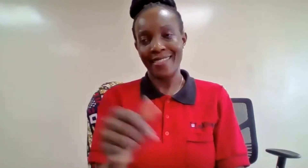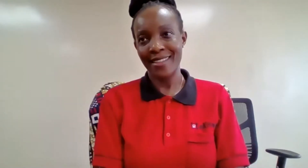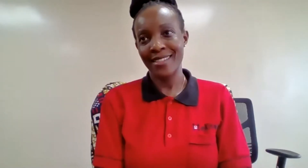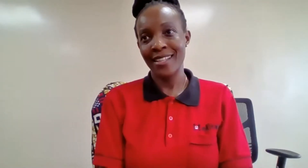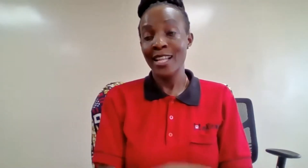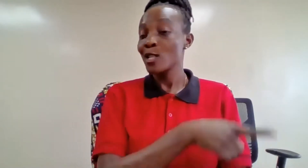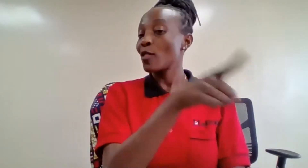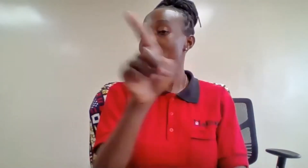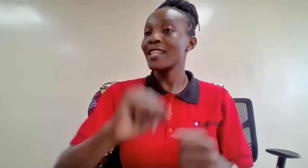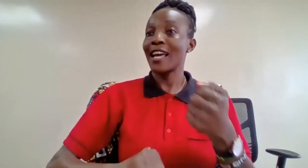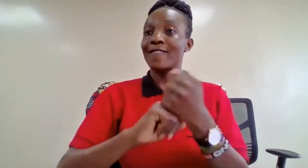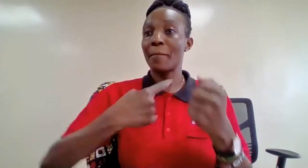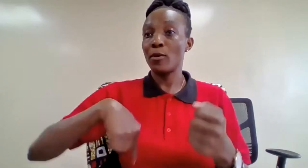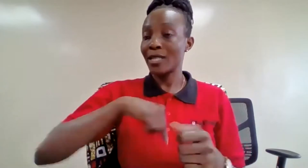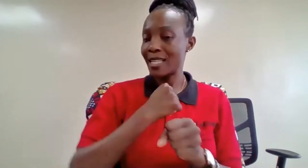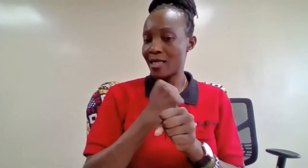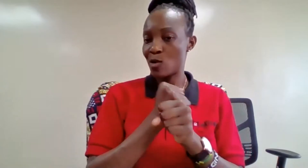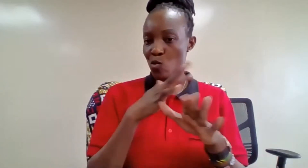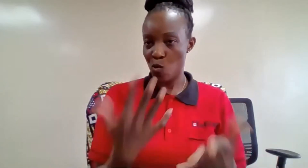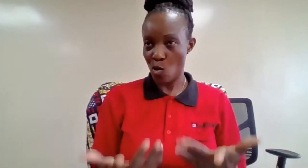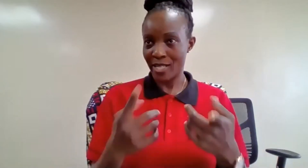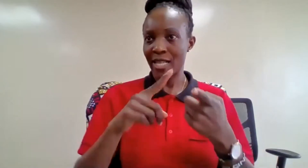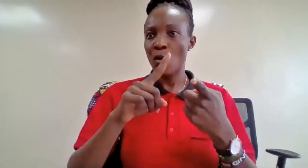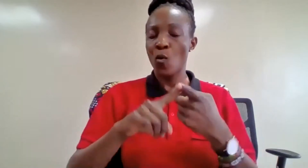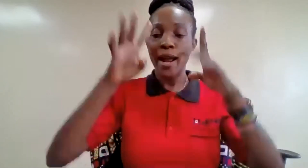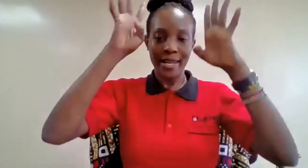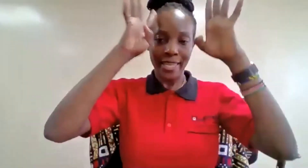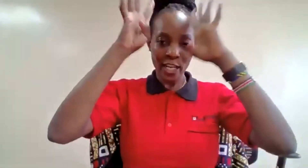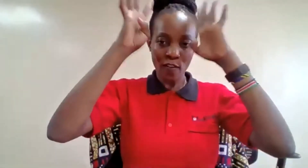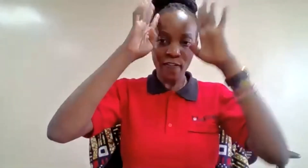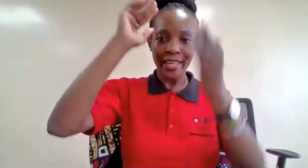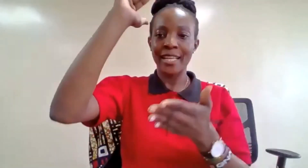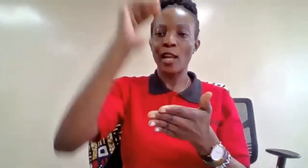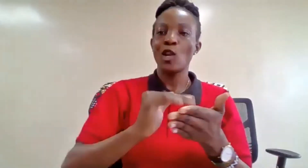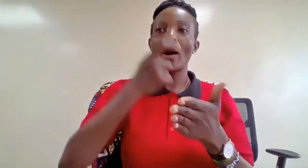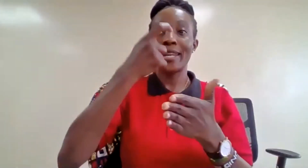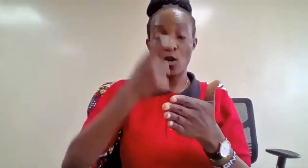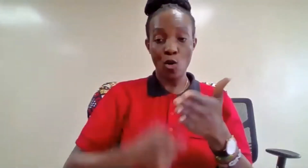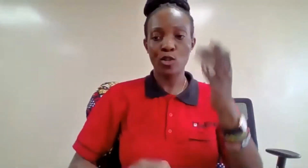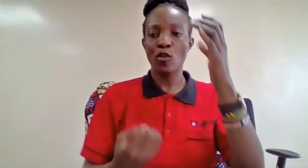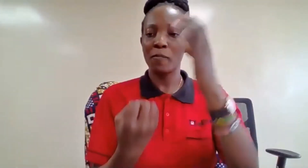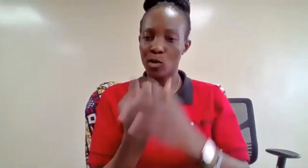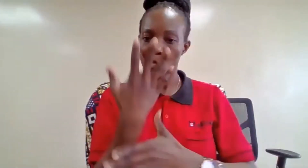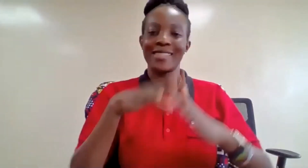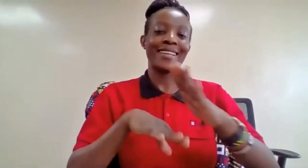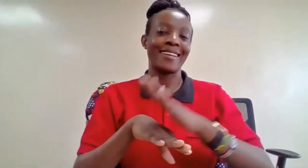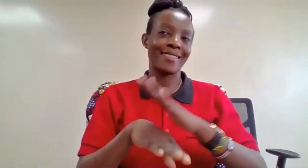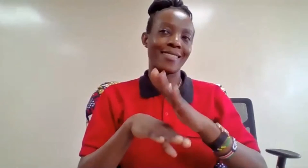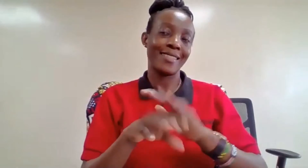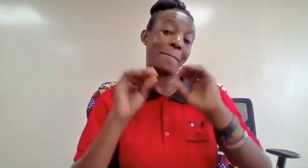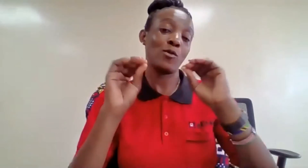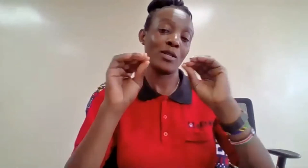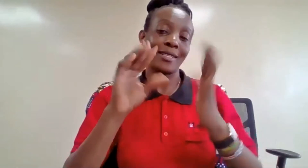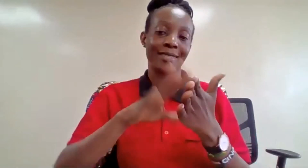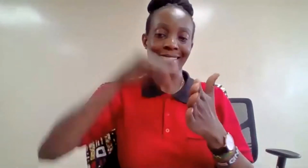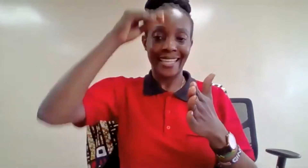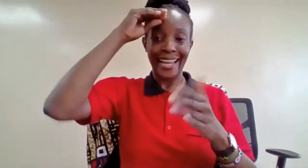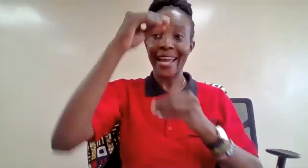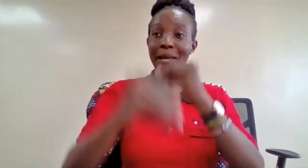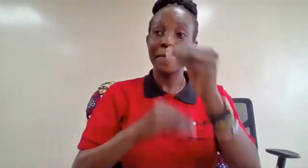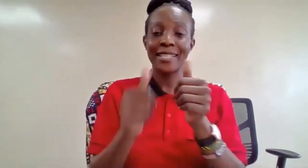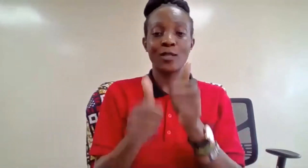work closely together, who have been bringing a lot of contribution into our work. They support, and to